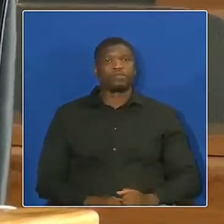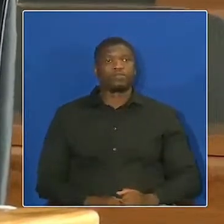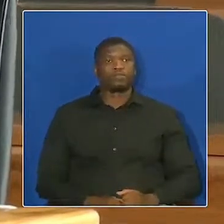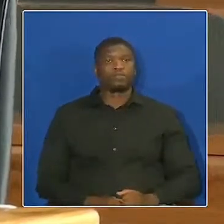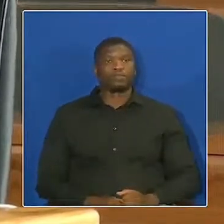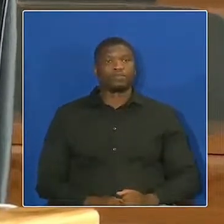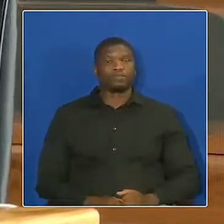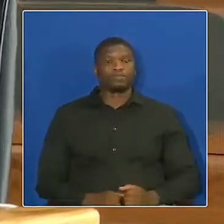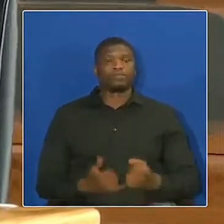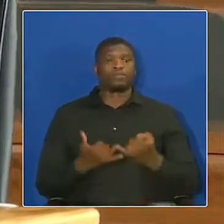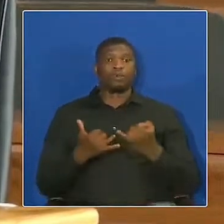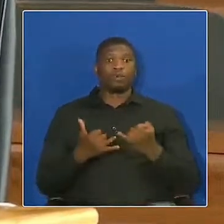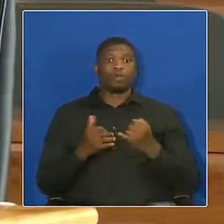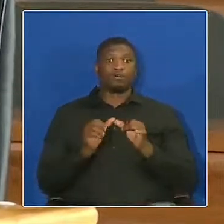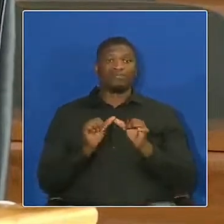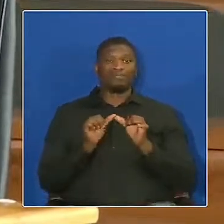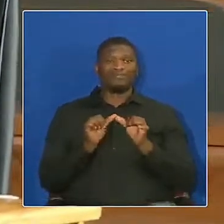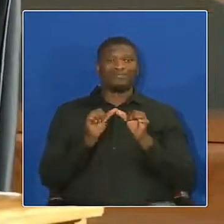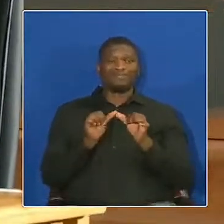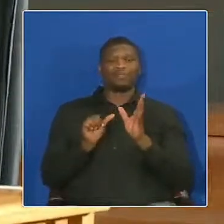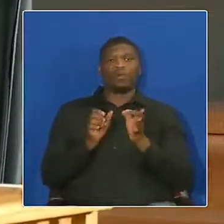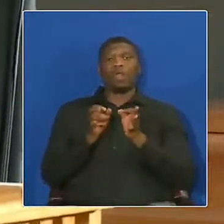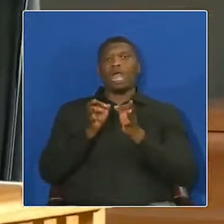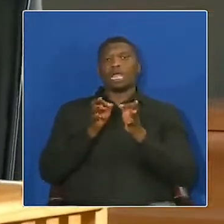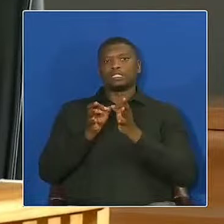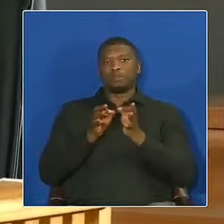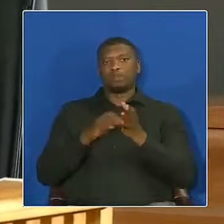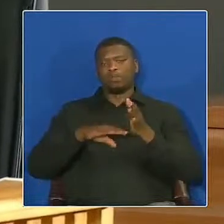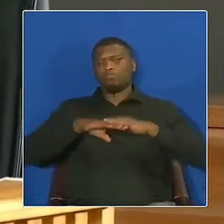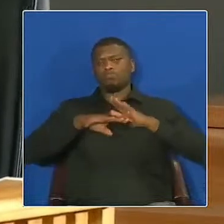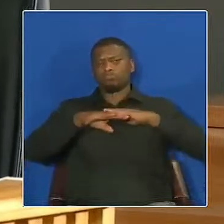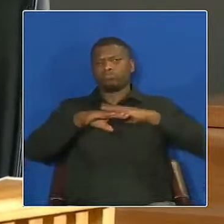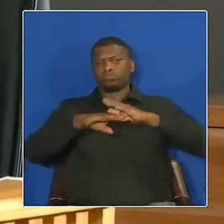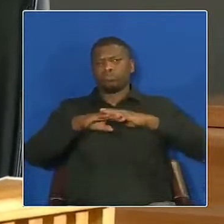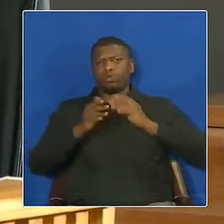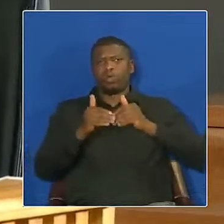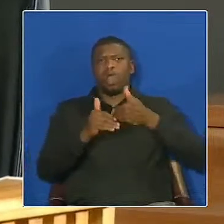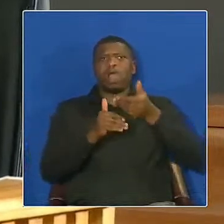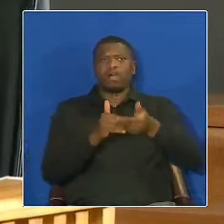Then I'm going to explain that further after